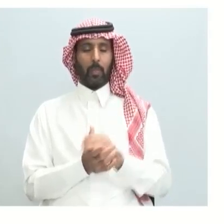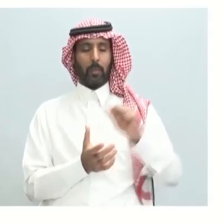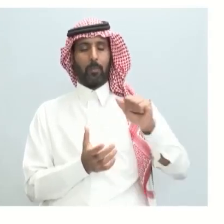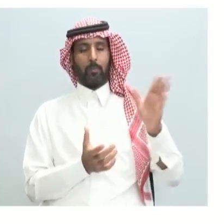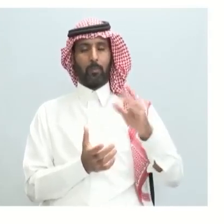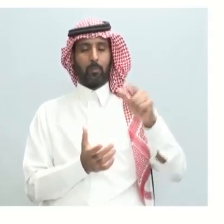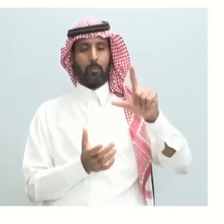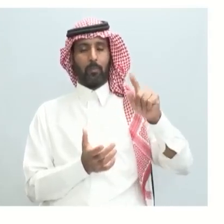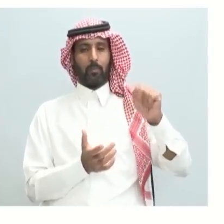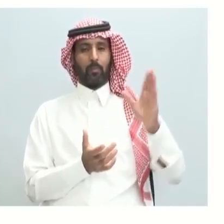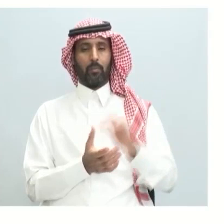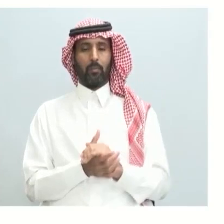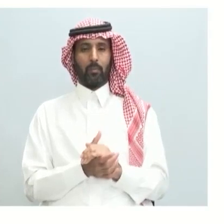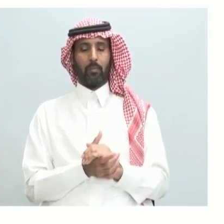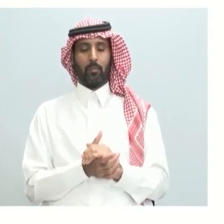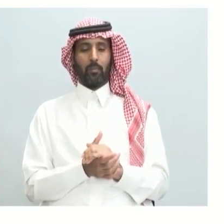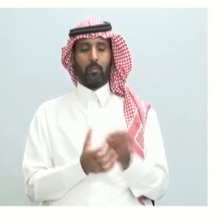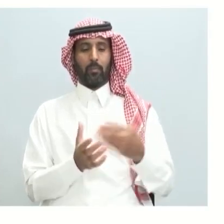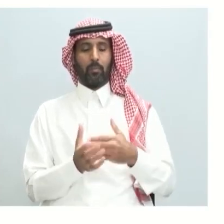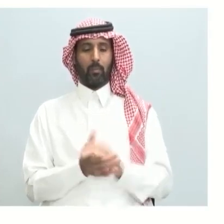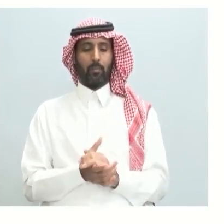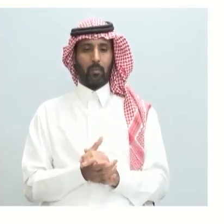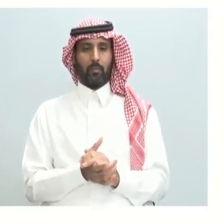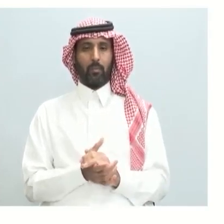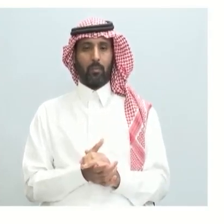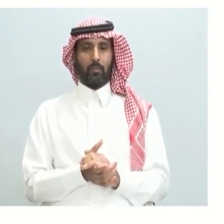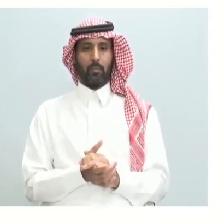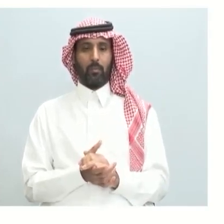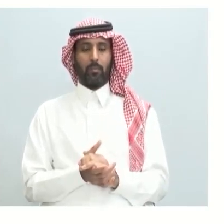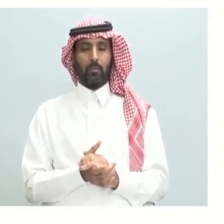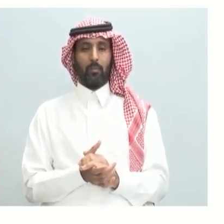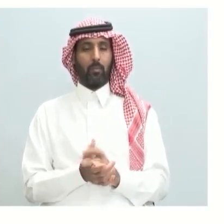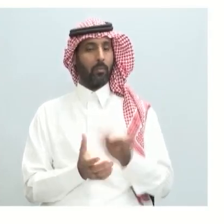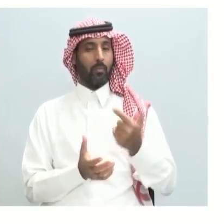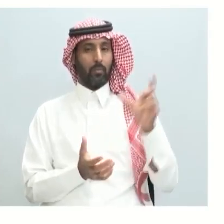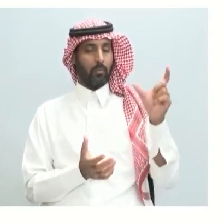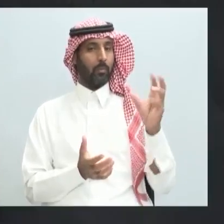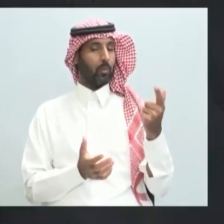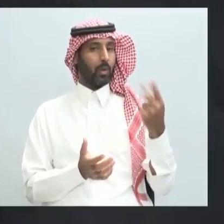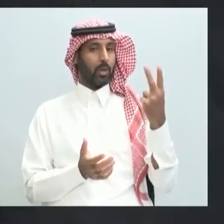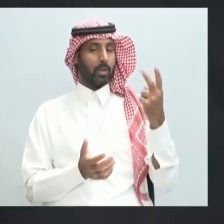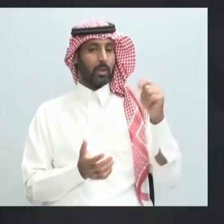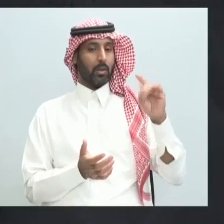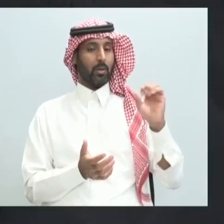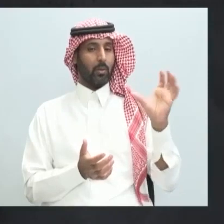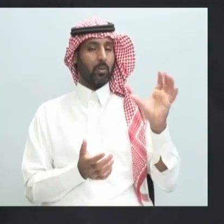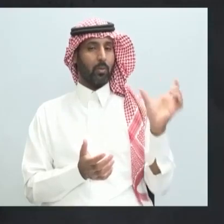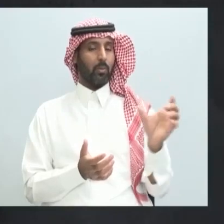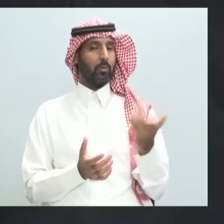then L, then T. And the last letter is missing. Can you guess the second word?